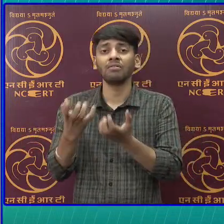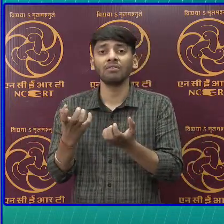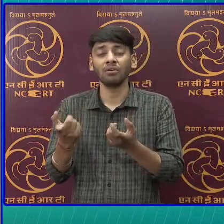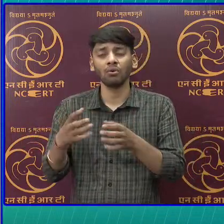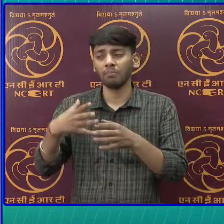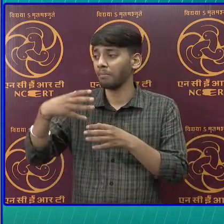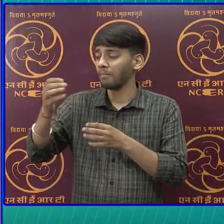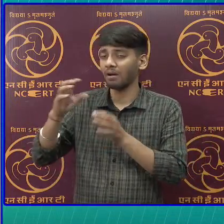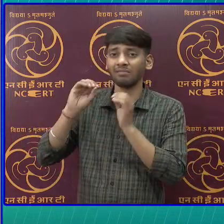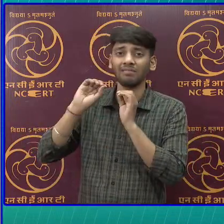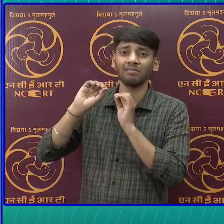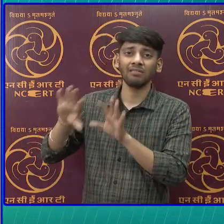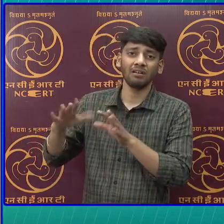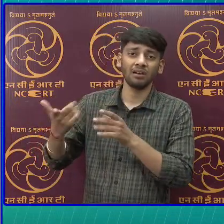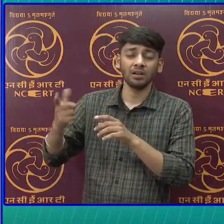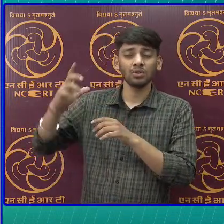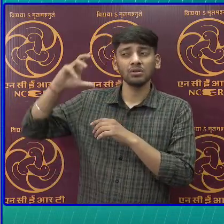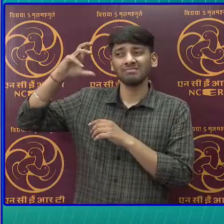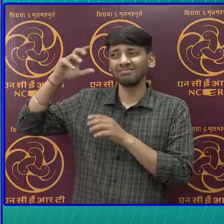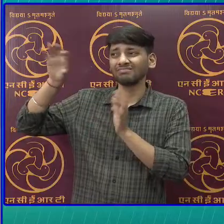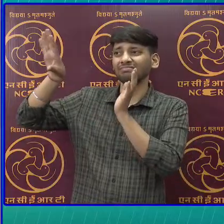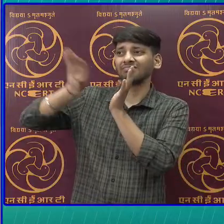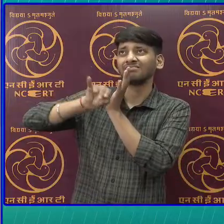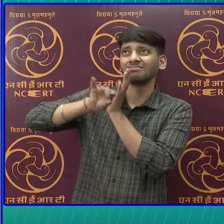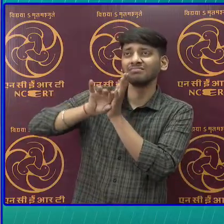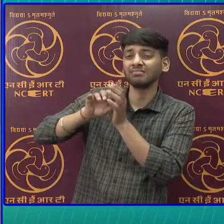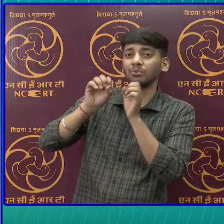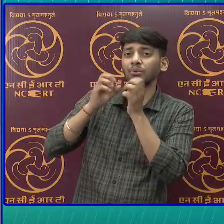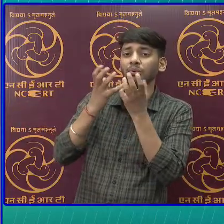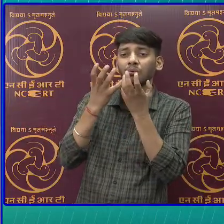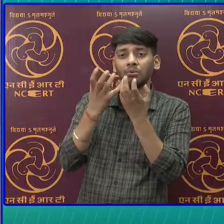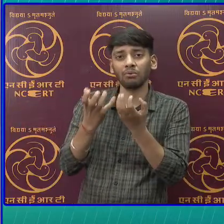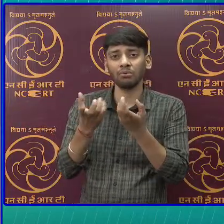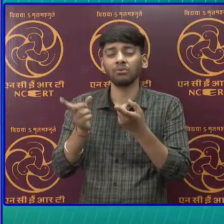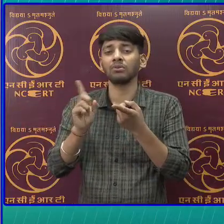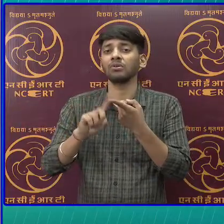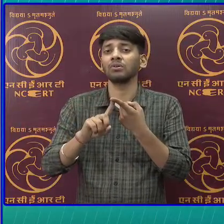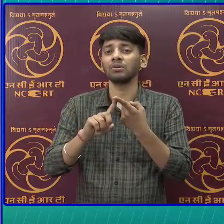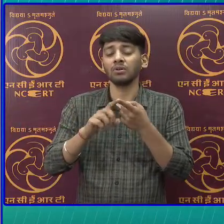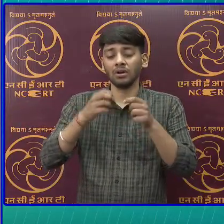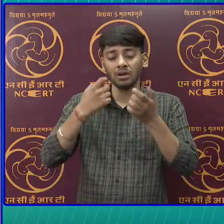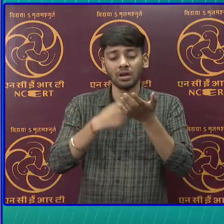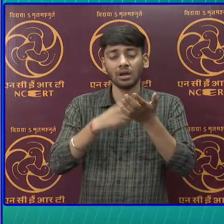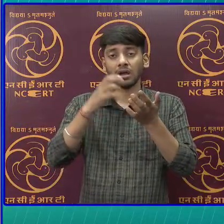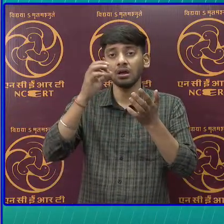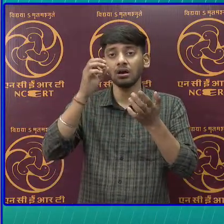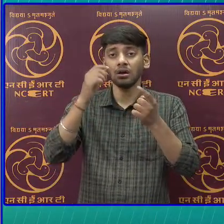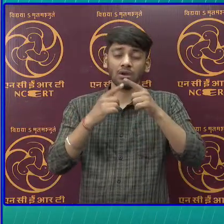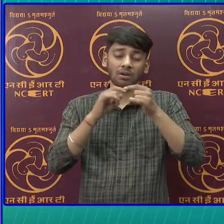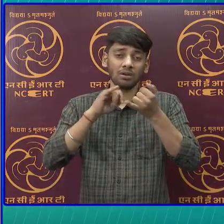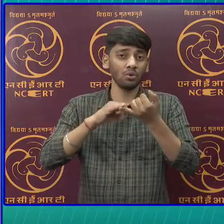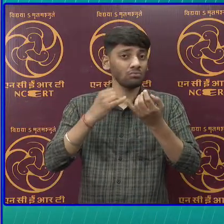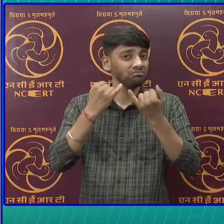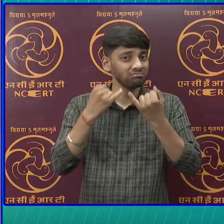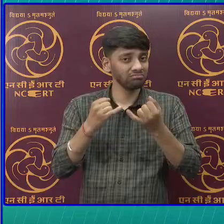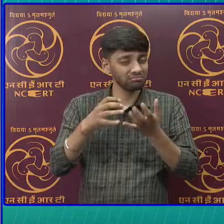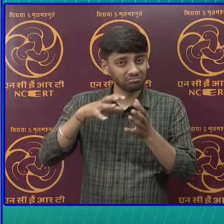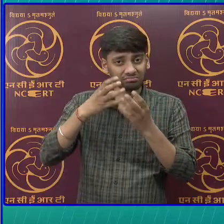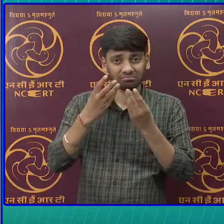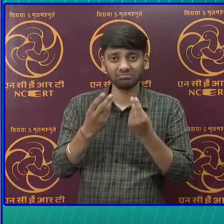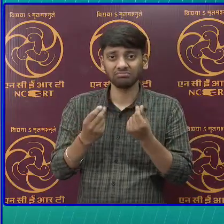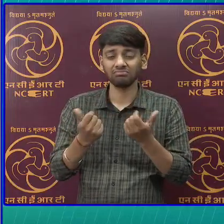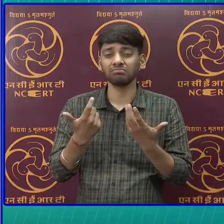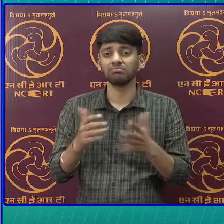open sunlight and expose it to the weather, then after some days,